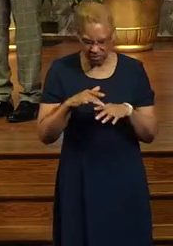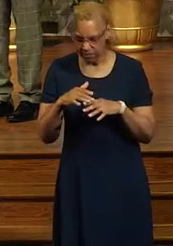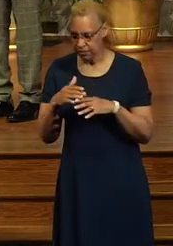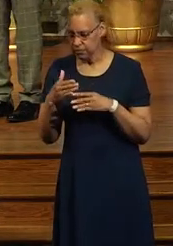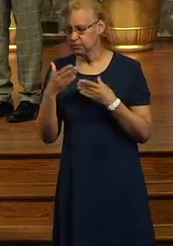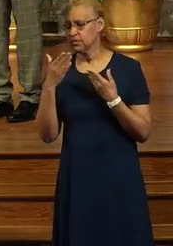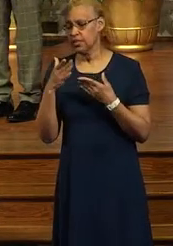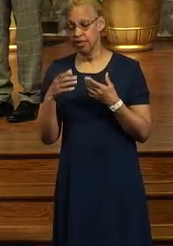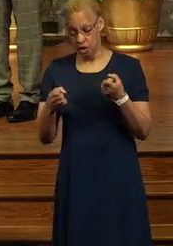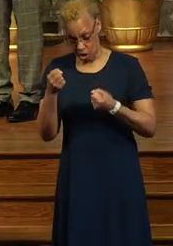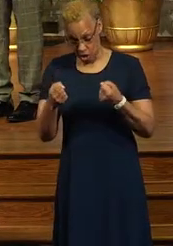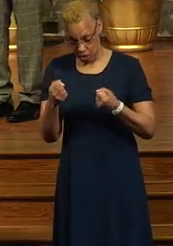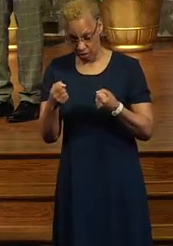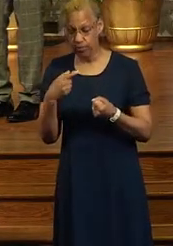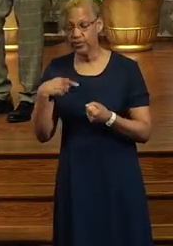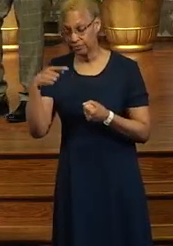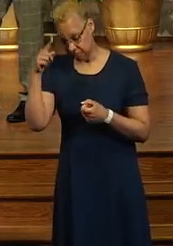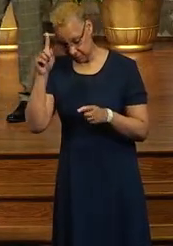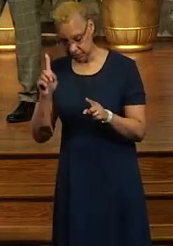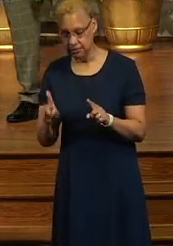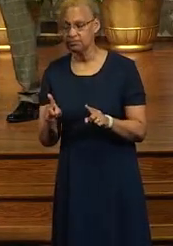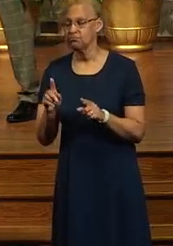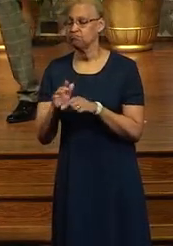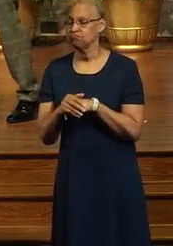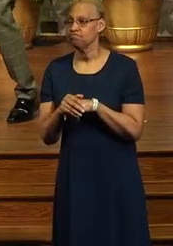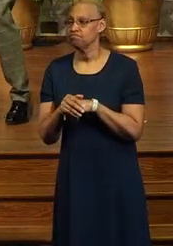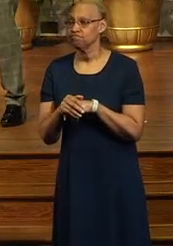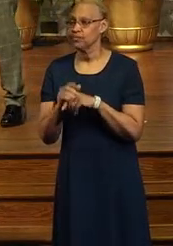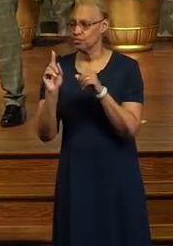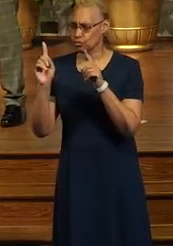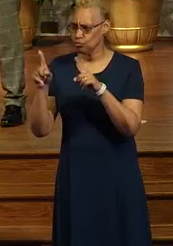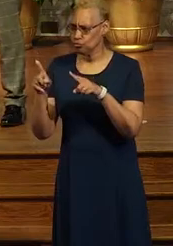we decided to go